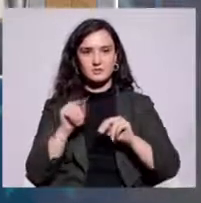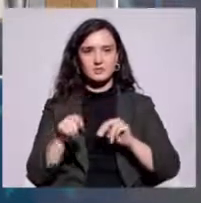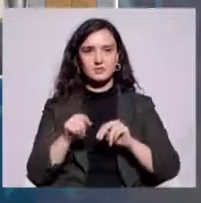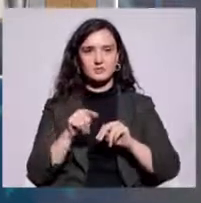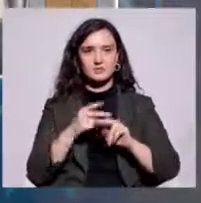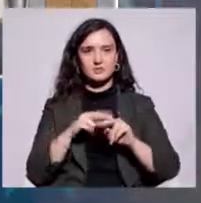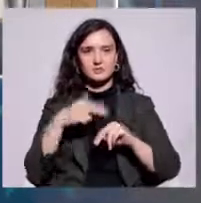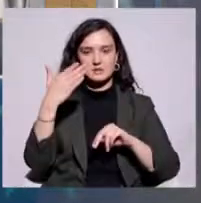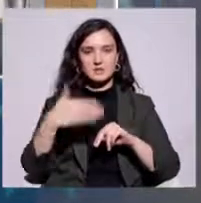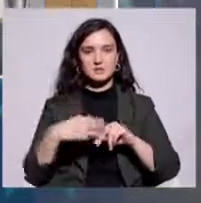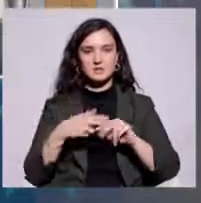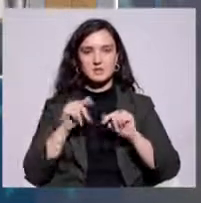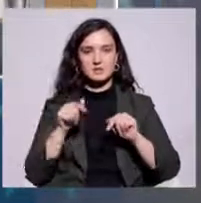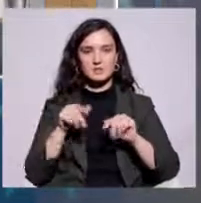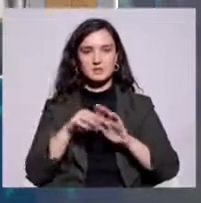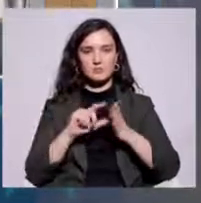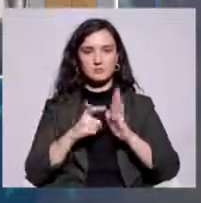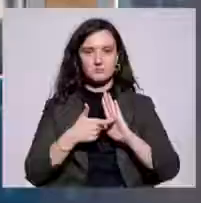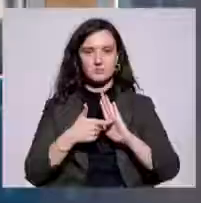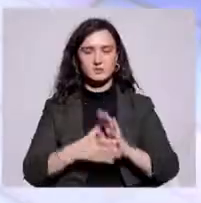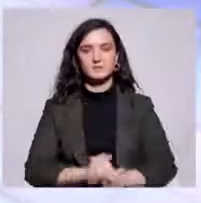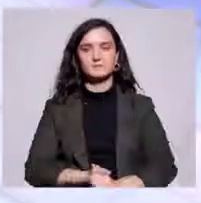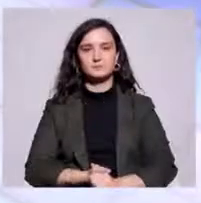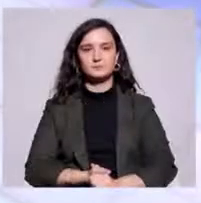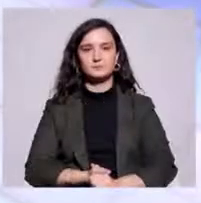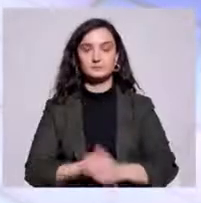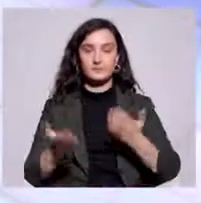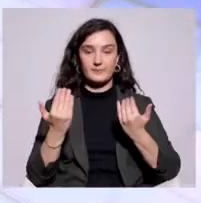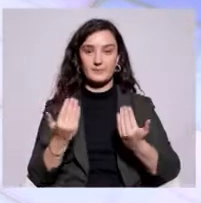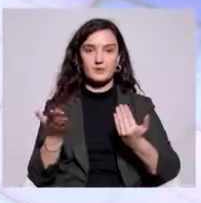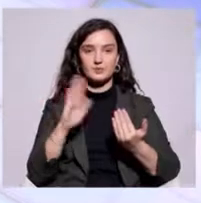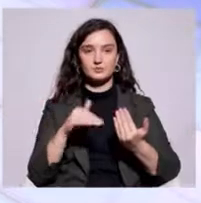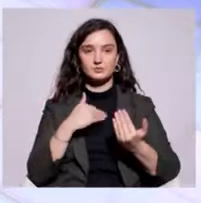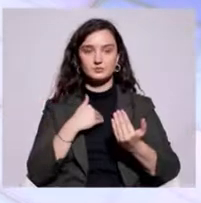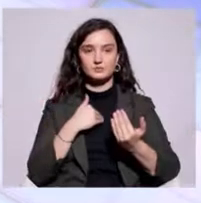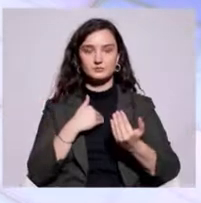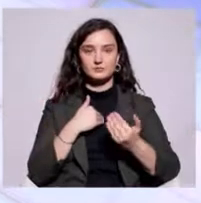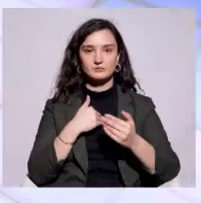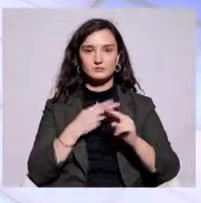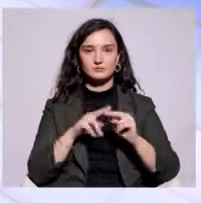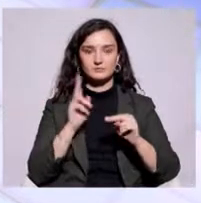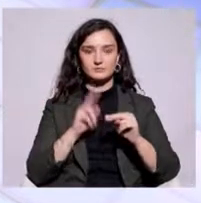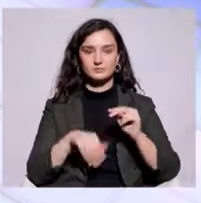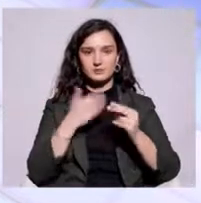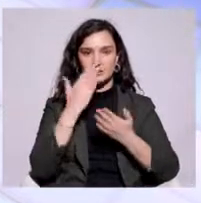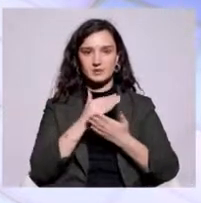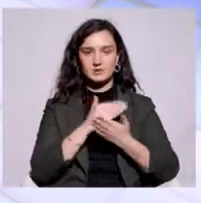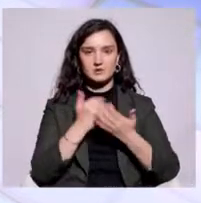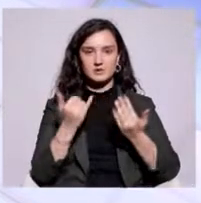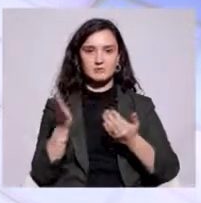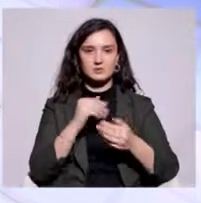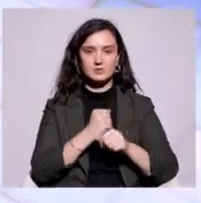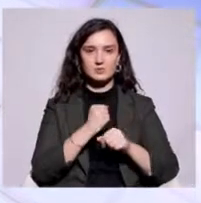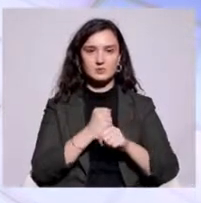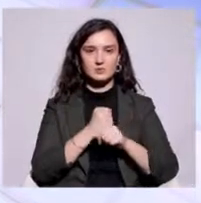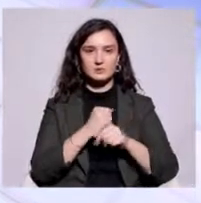is a desk in the room. So now we are nearing the end of our lesson. So now let's do